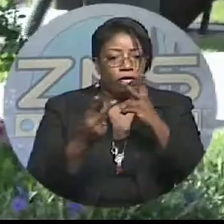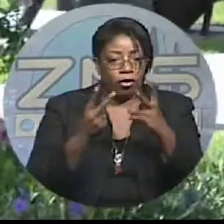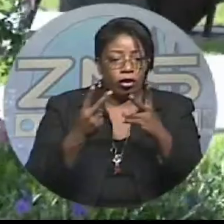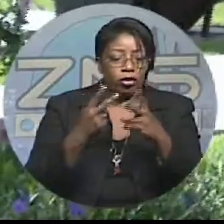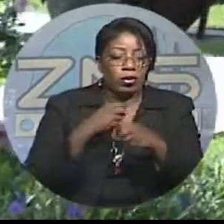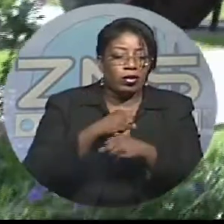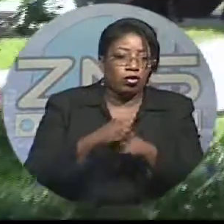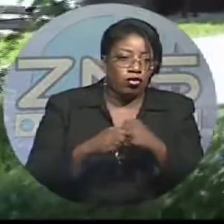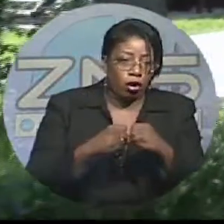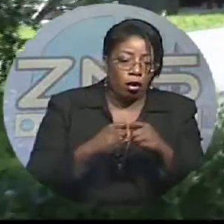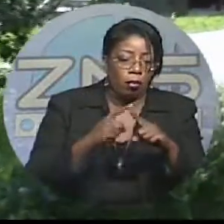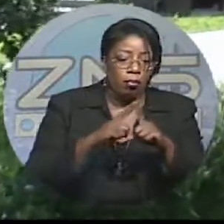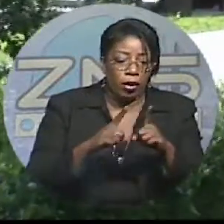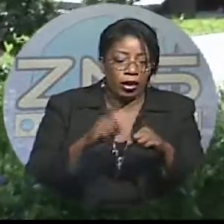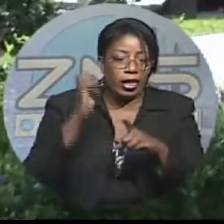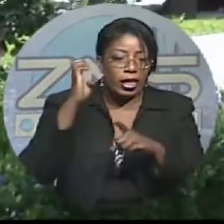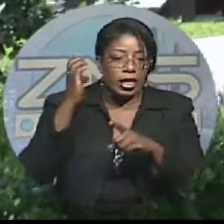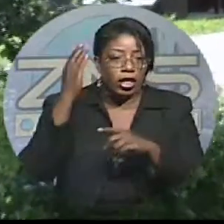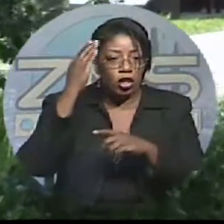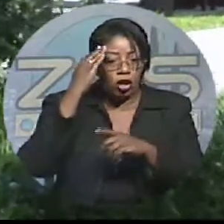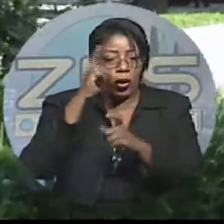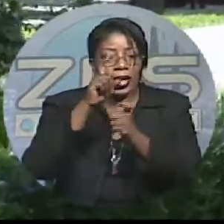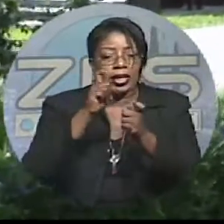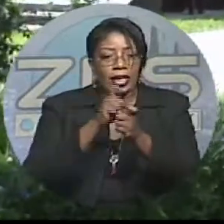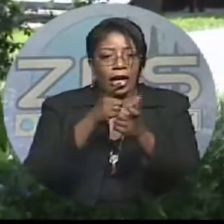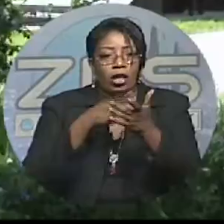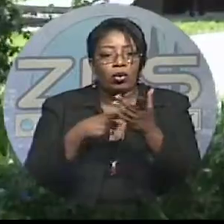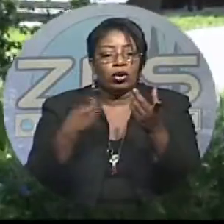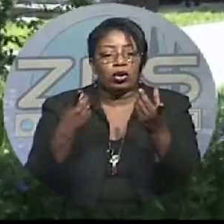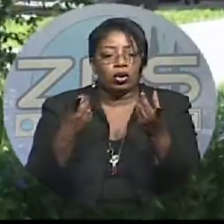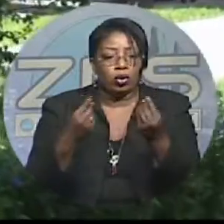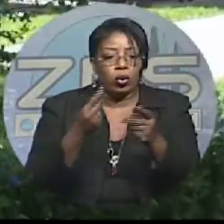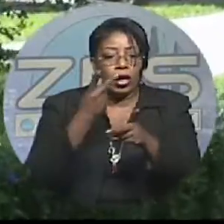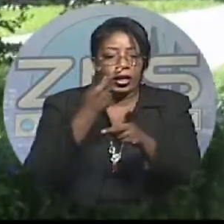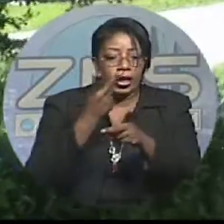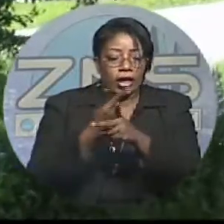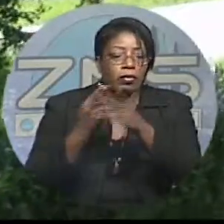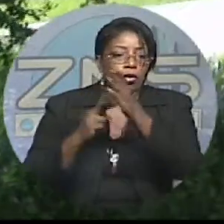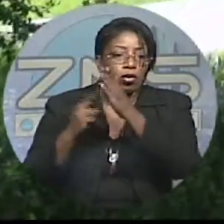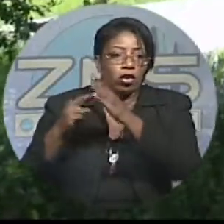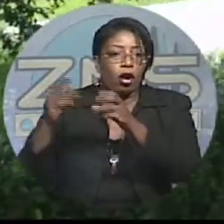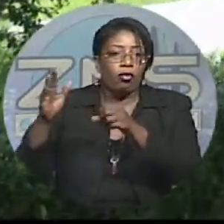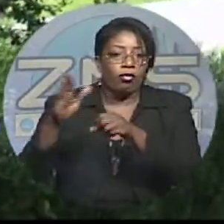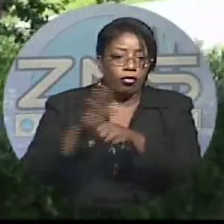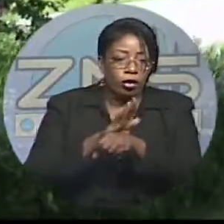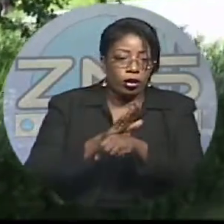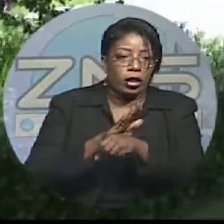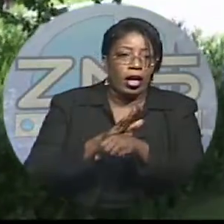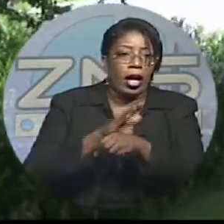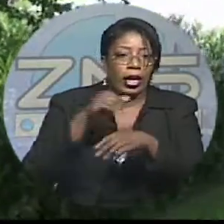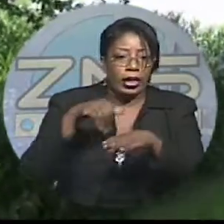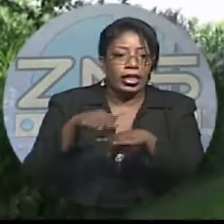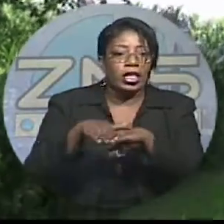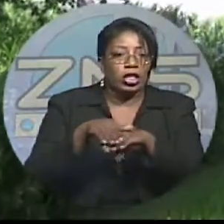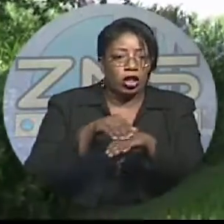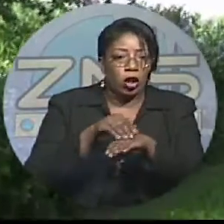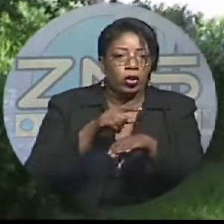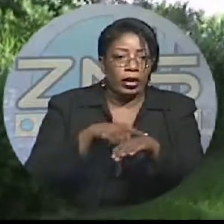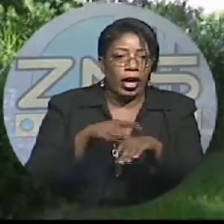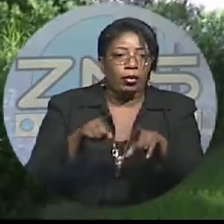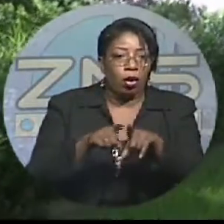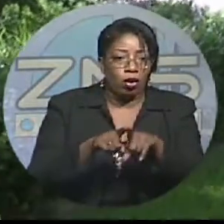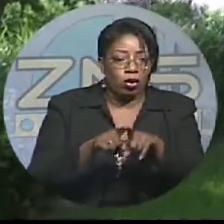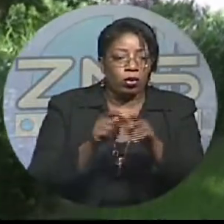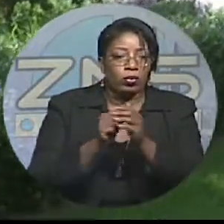struggle, but Mutton knows just how to keep the 5-star luxurious resort full, even during slow season. Another very